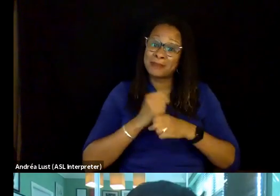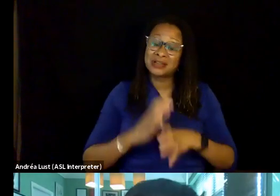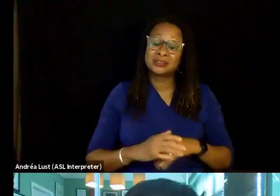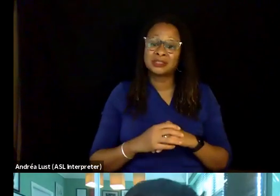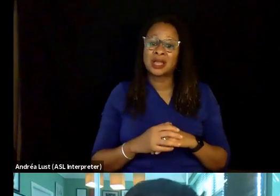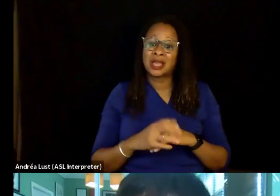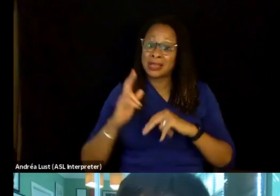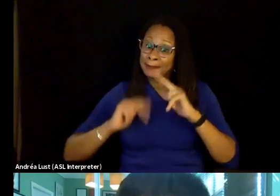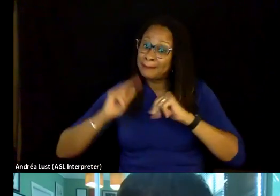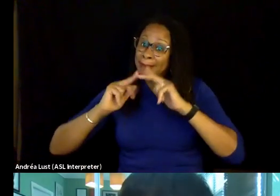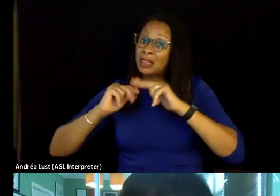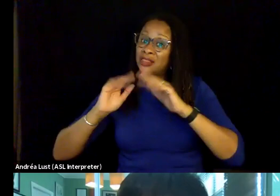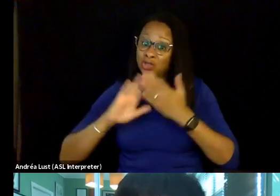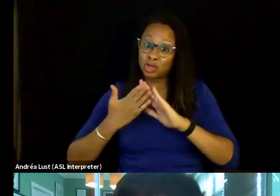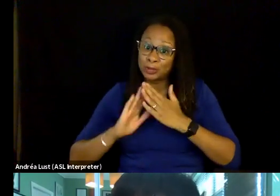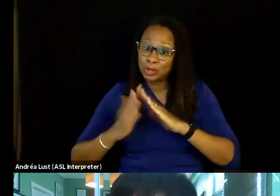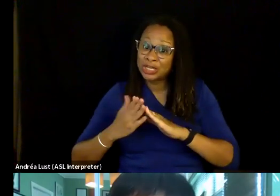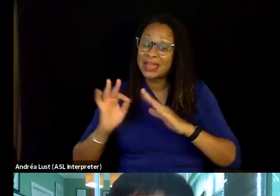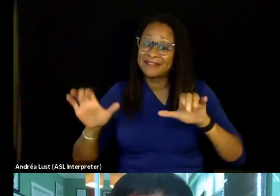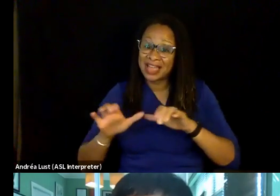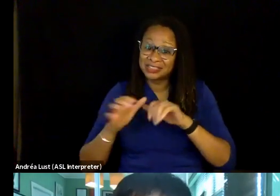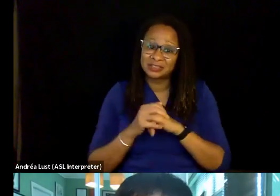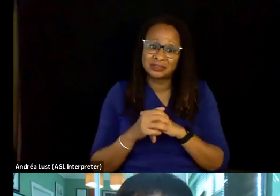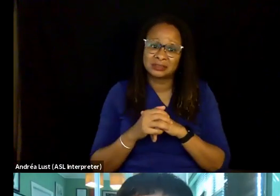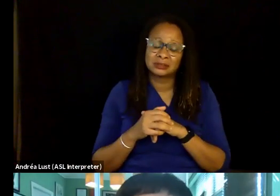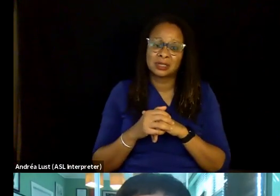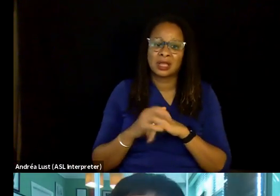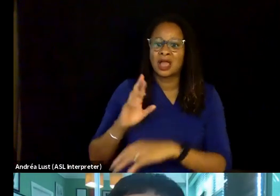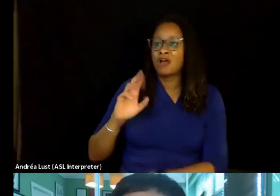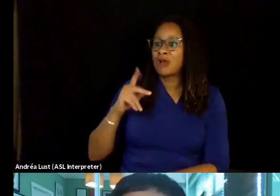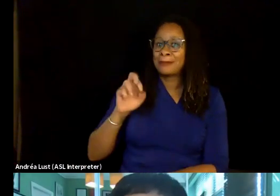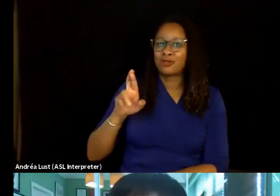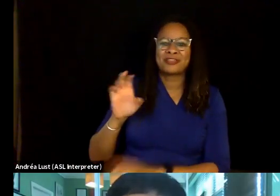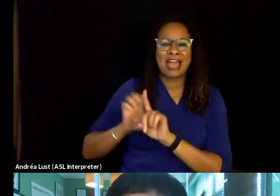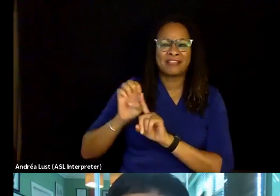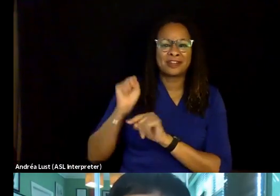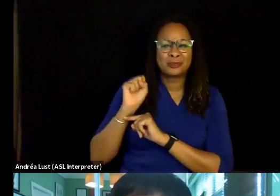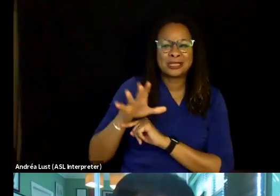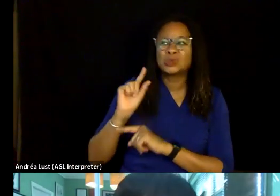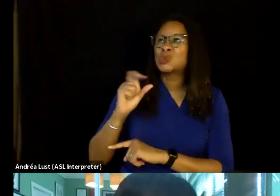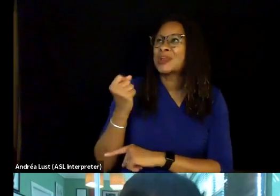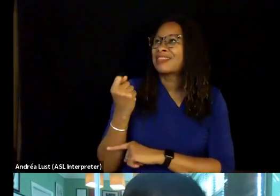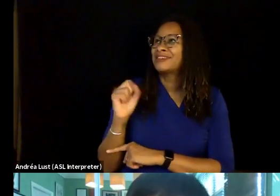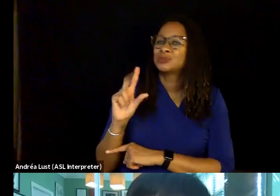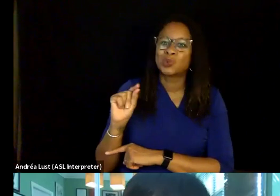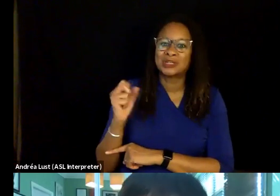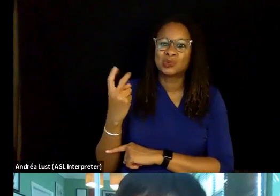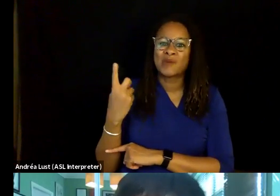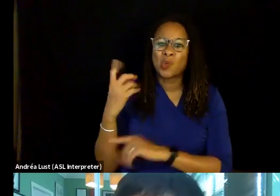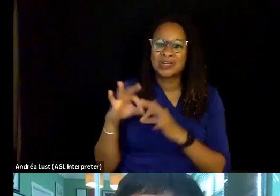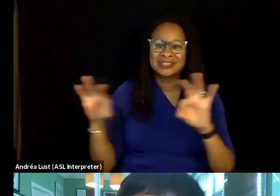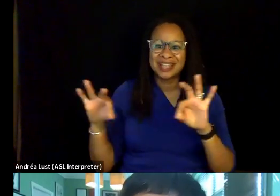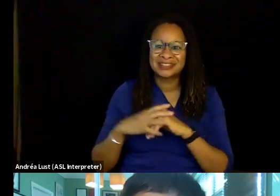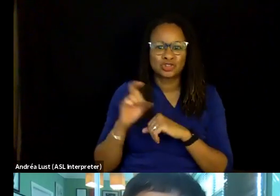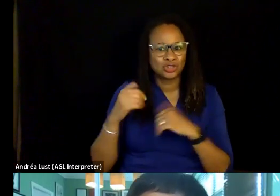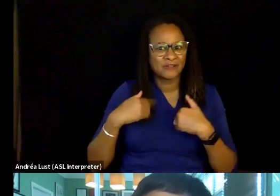these communities of action. Rappler's elevator pitch when we built it was in 2011 and 2012. It's one sentence. You have to have